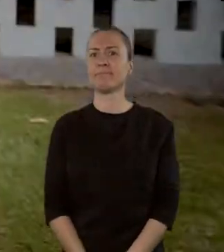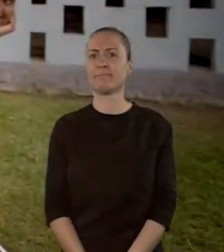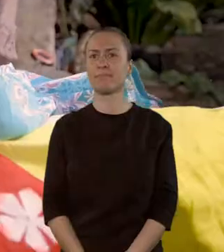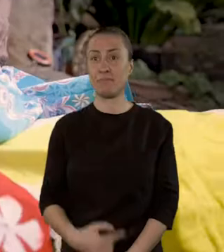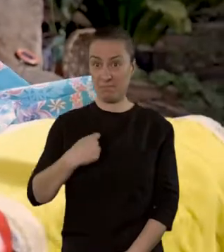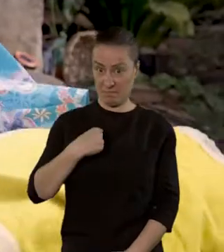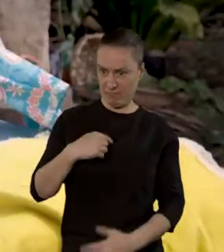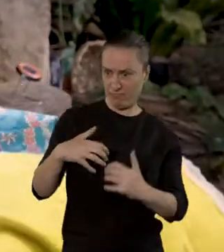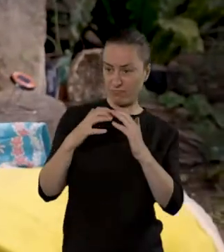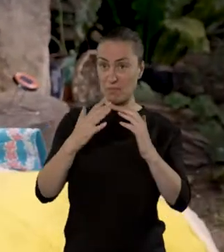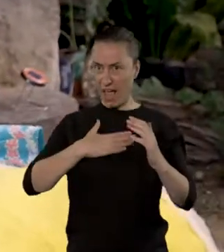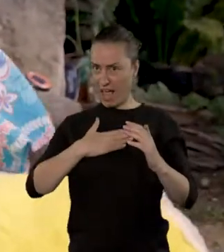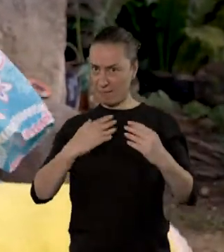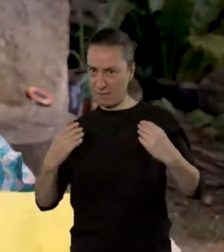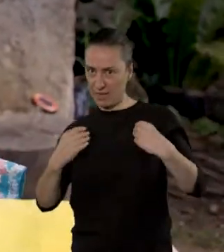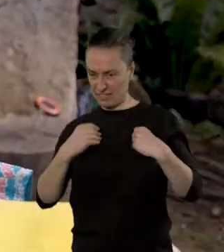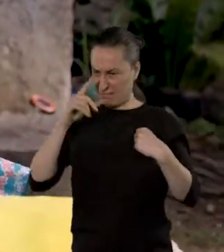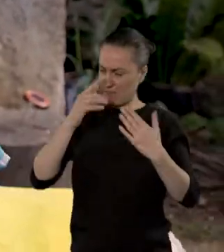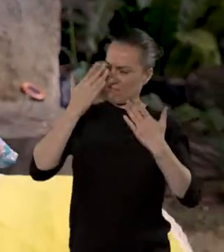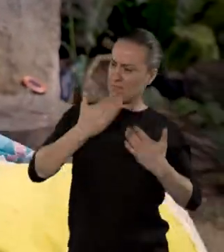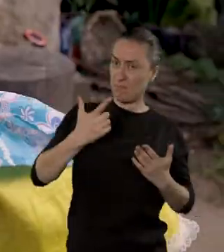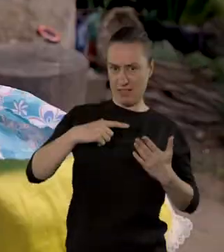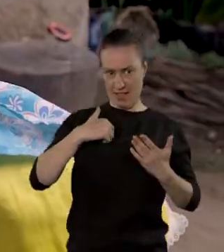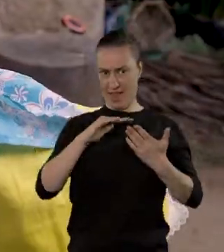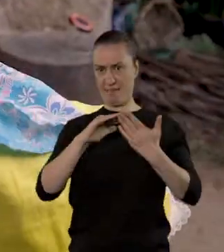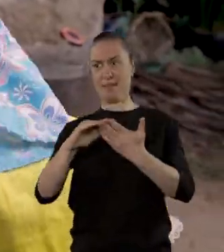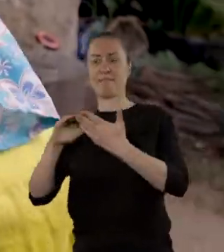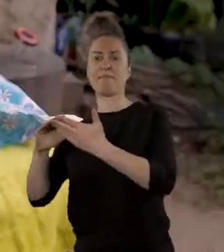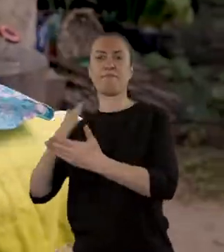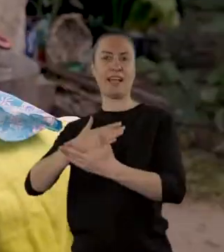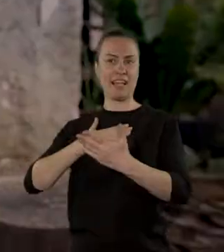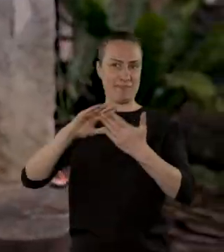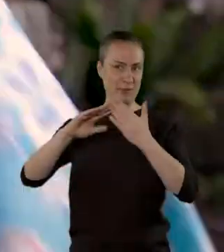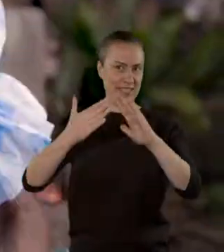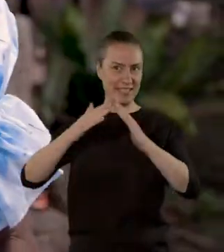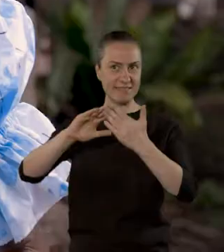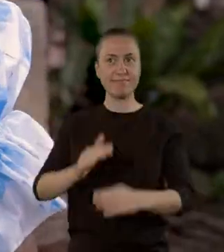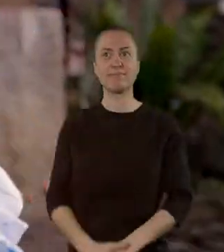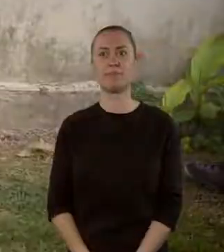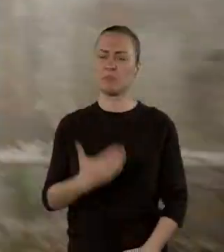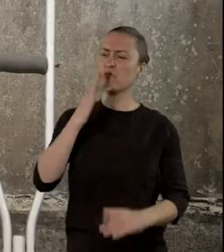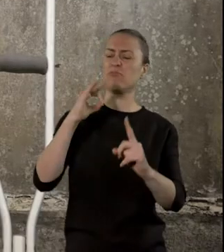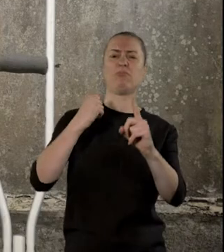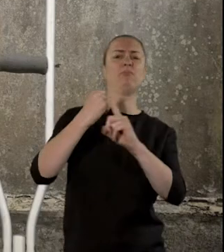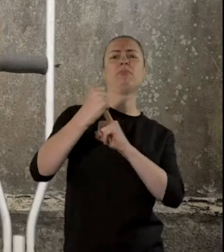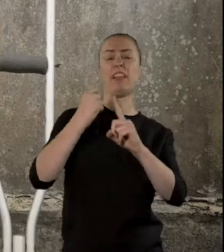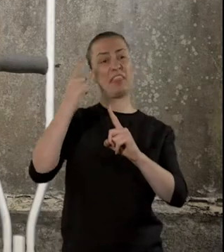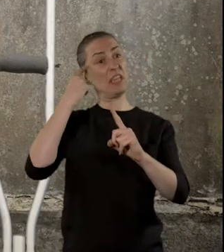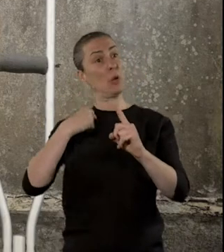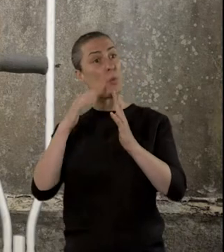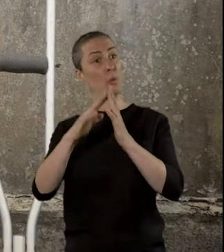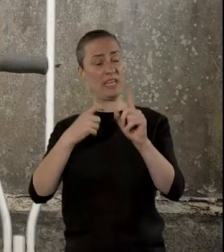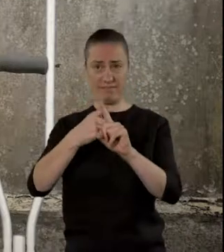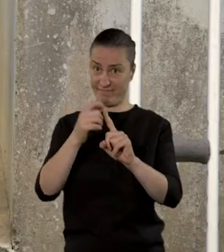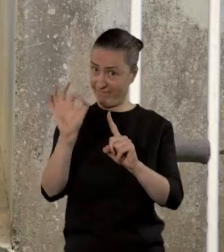disability. Through the business for me, I support them all community. Community solely respect them. In a kilometer from